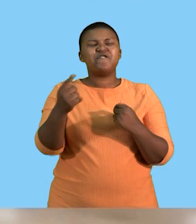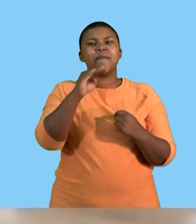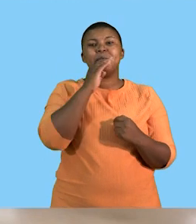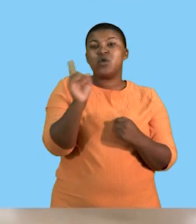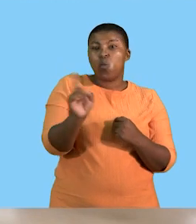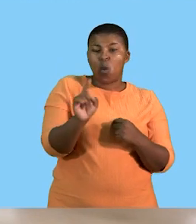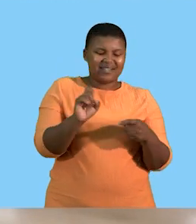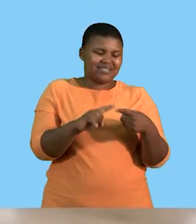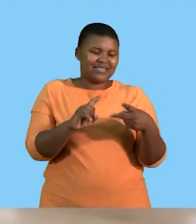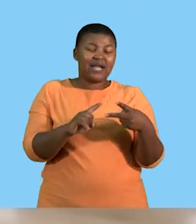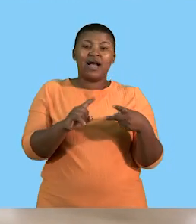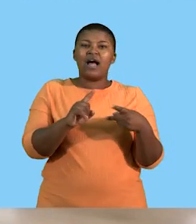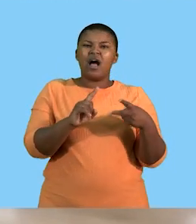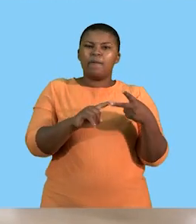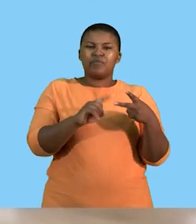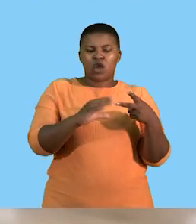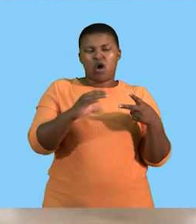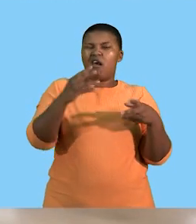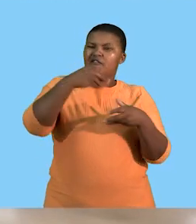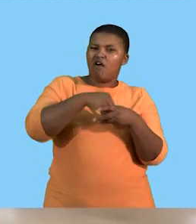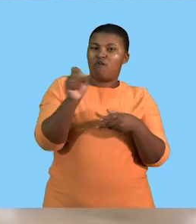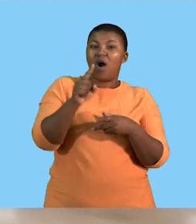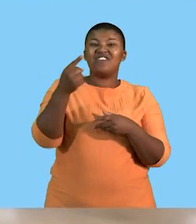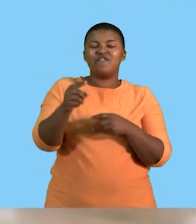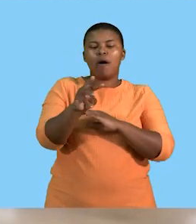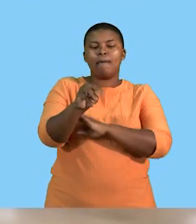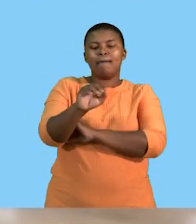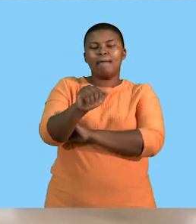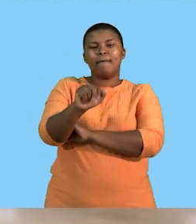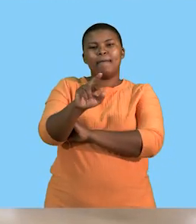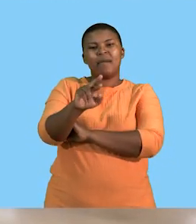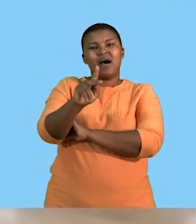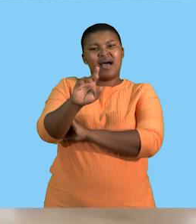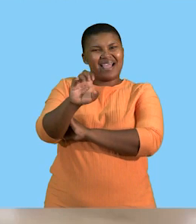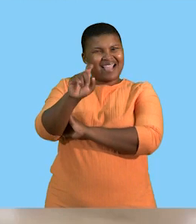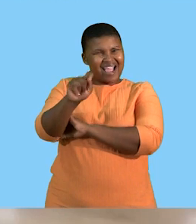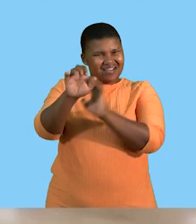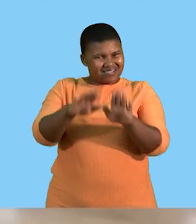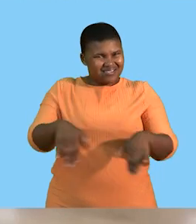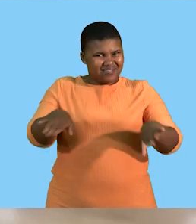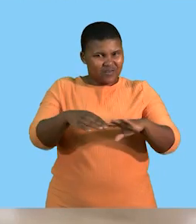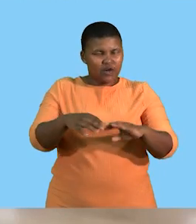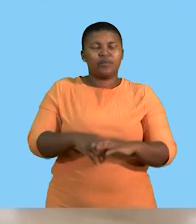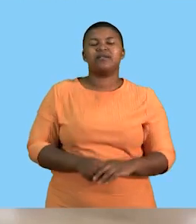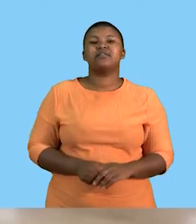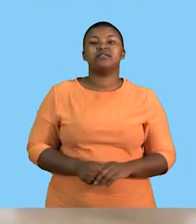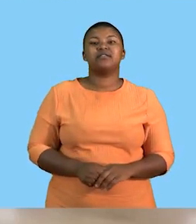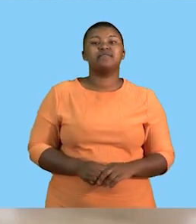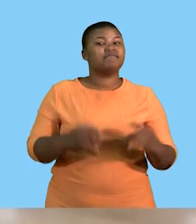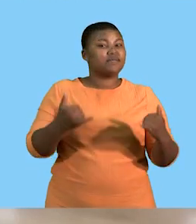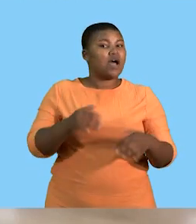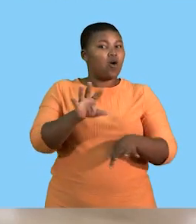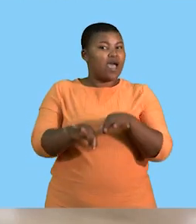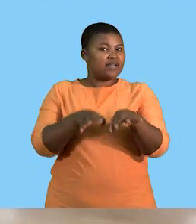look at the meaning and the components of our market environment. So let's start with the meaning or the